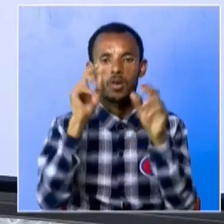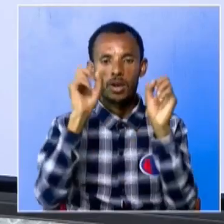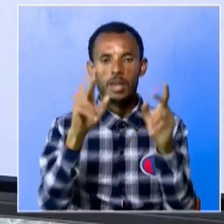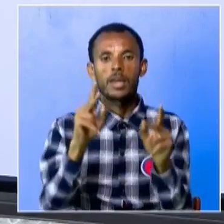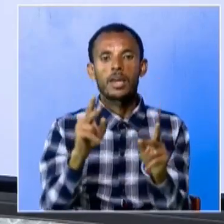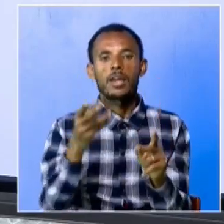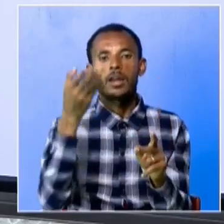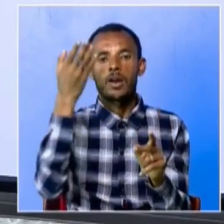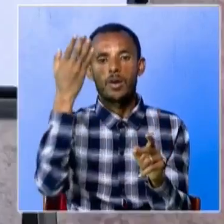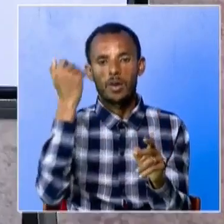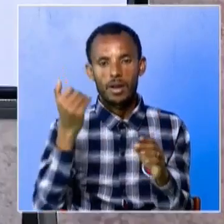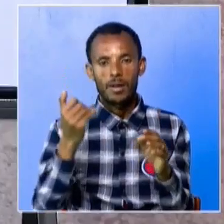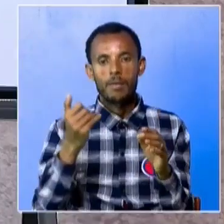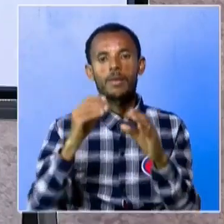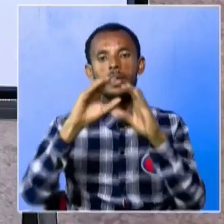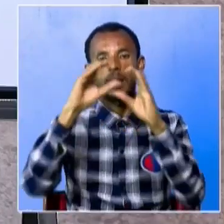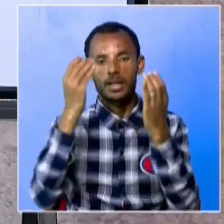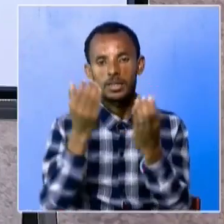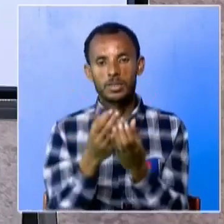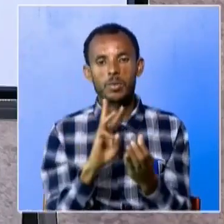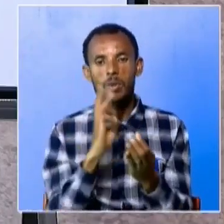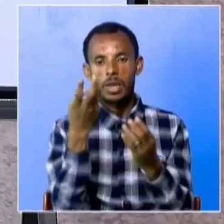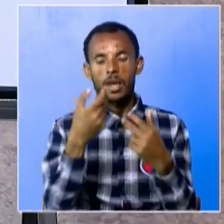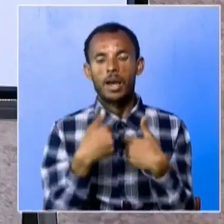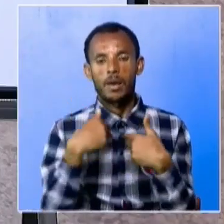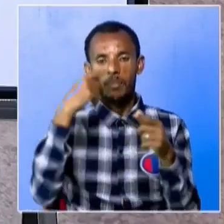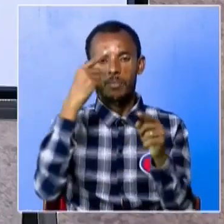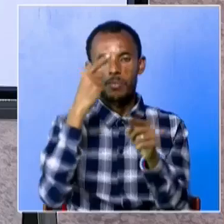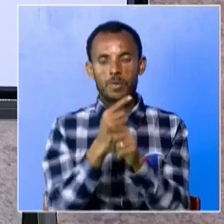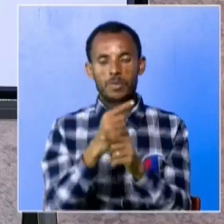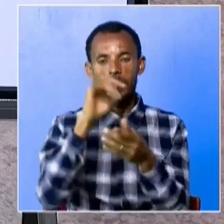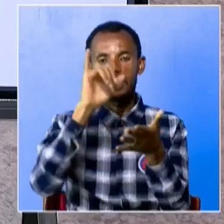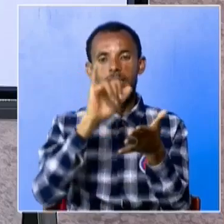our former class, we have proved that